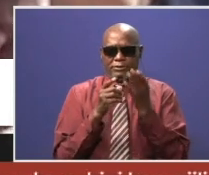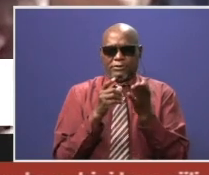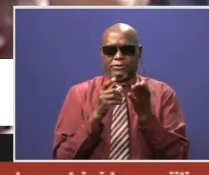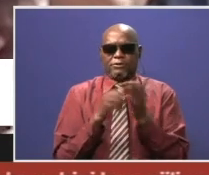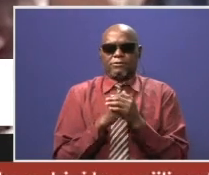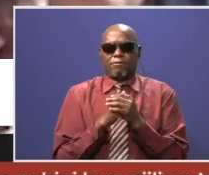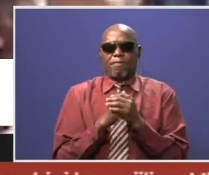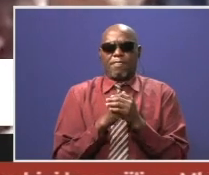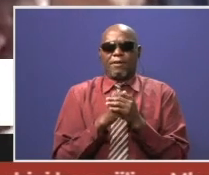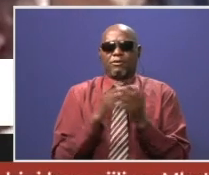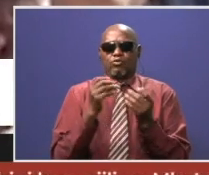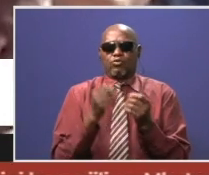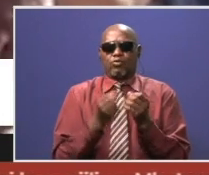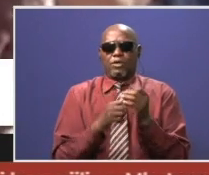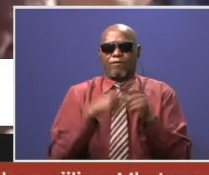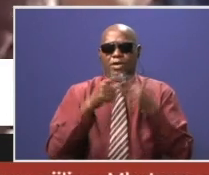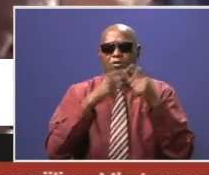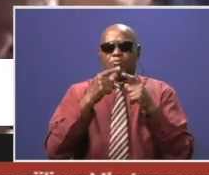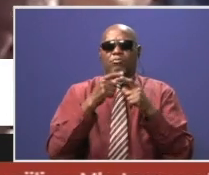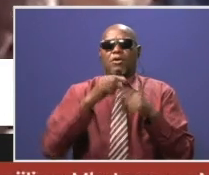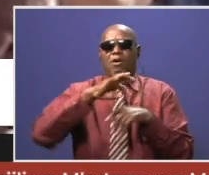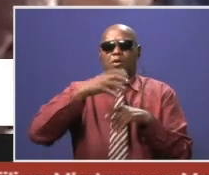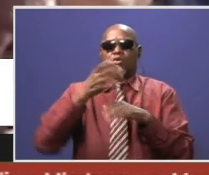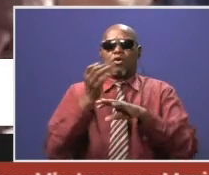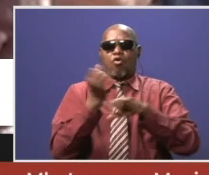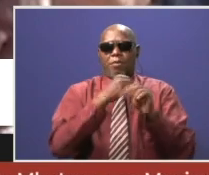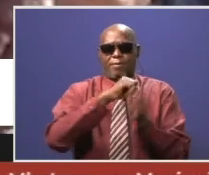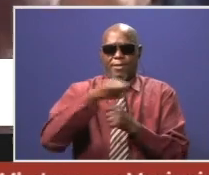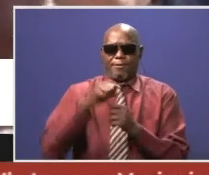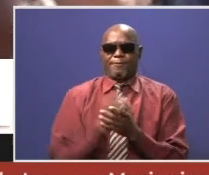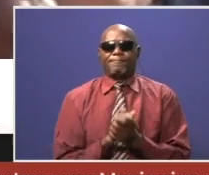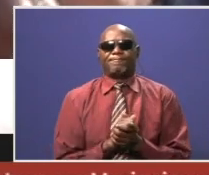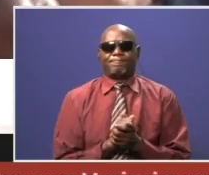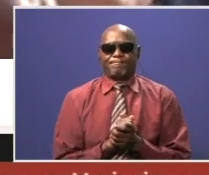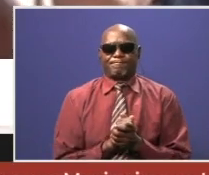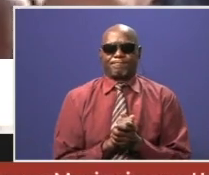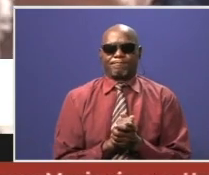basi kukuza kaunti ya Homa Bay. Nikiripotia Dira ya Hope TV, langu jina ni Kate Andiego.